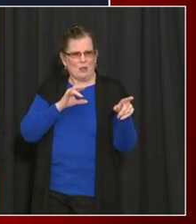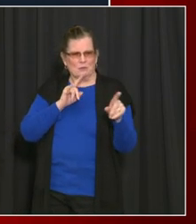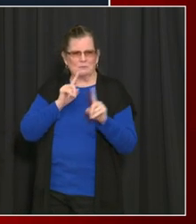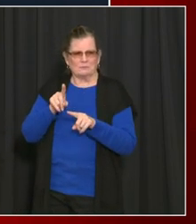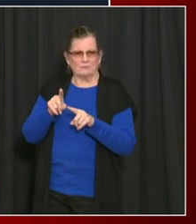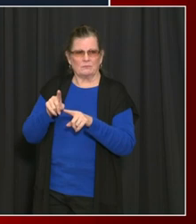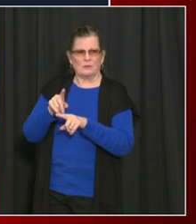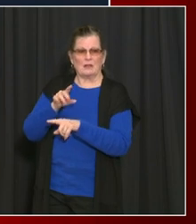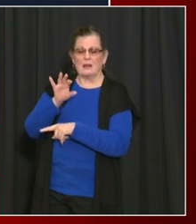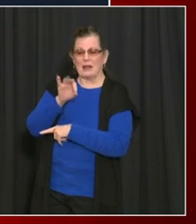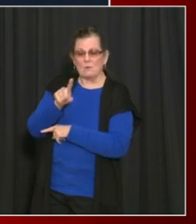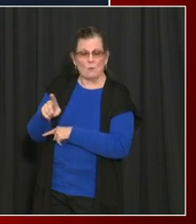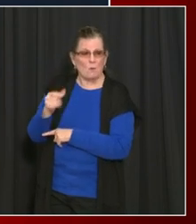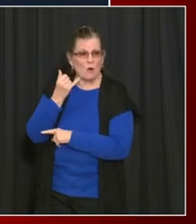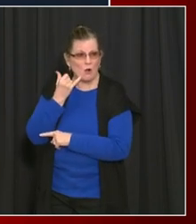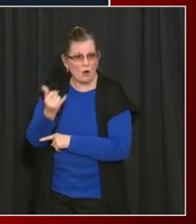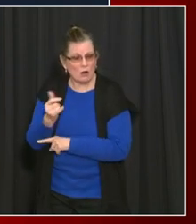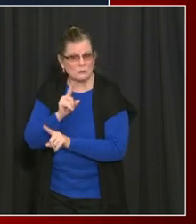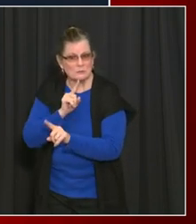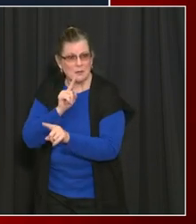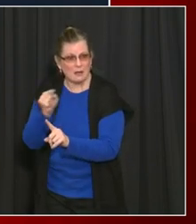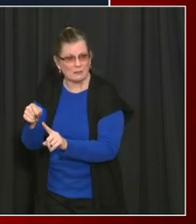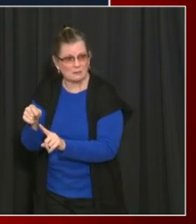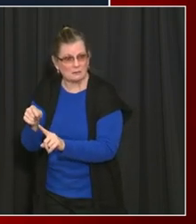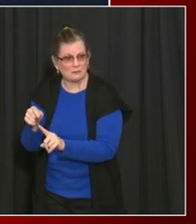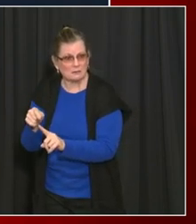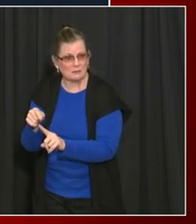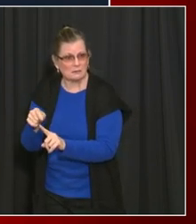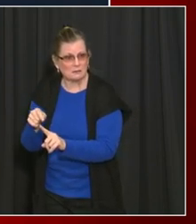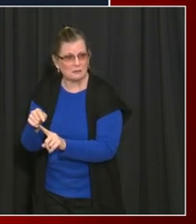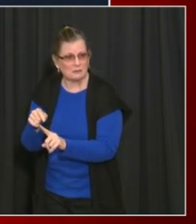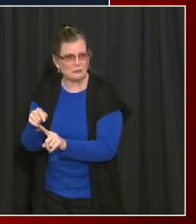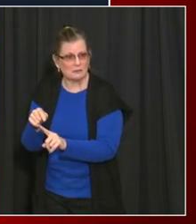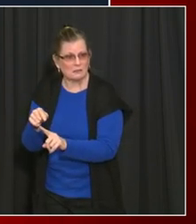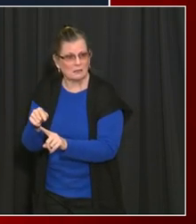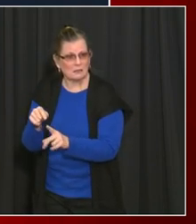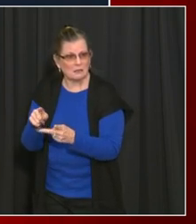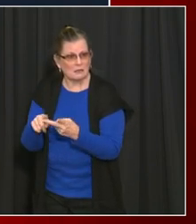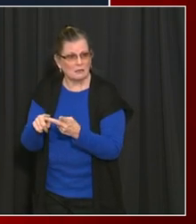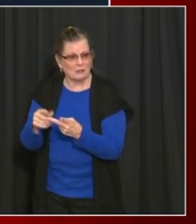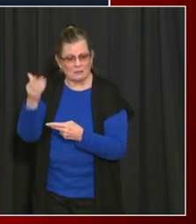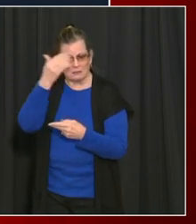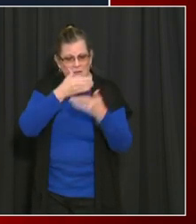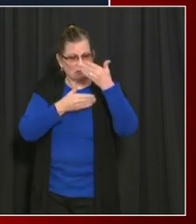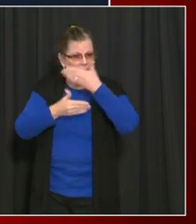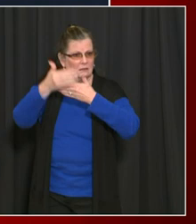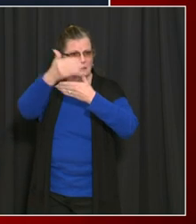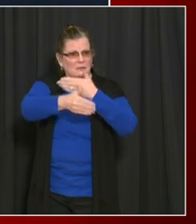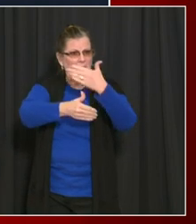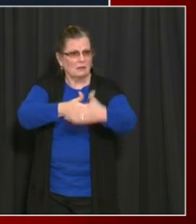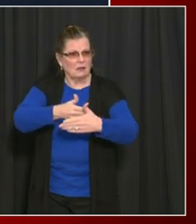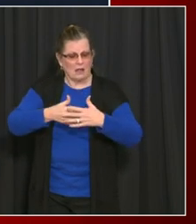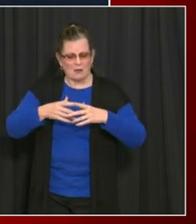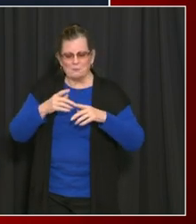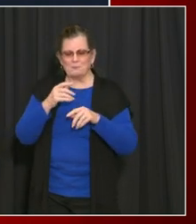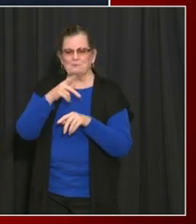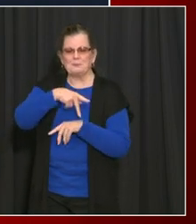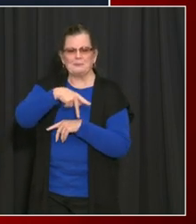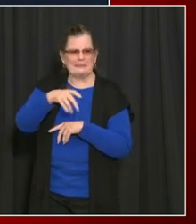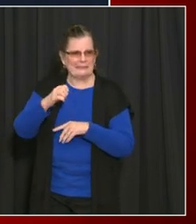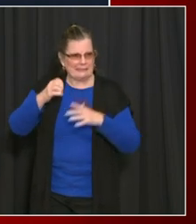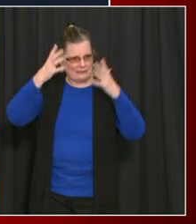911 calls. So they are donning protective equipment on calls.